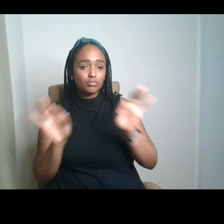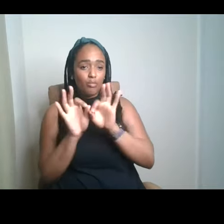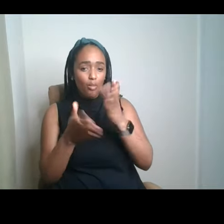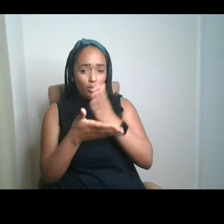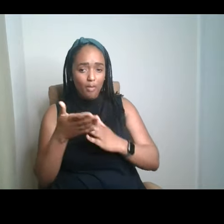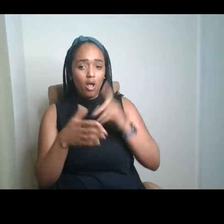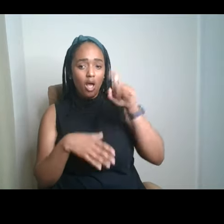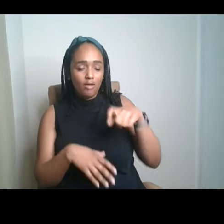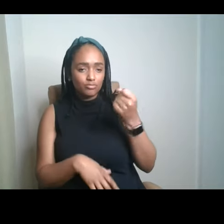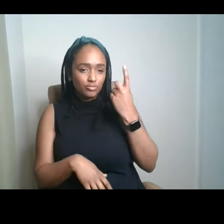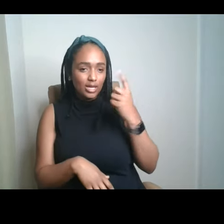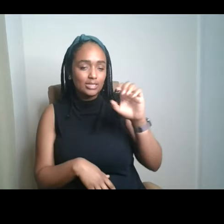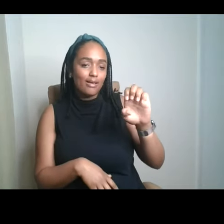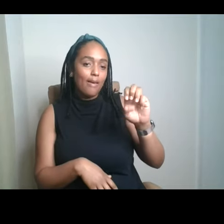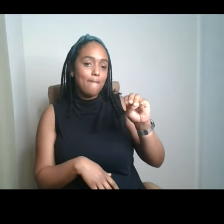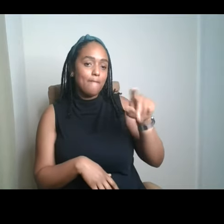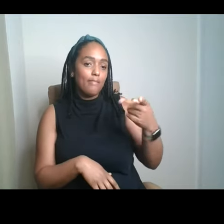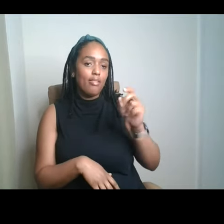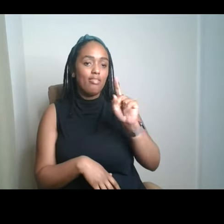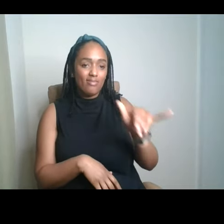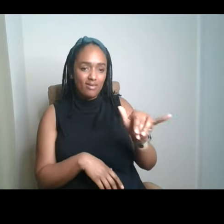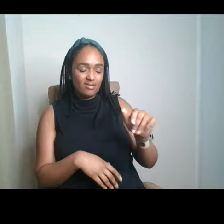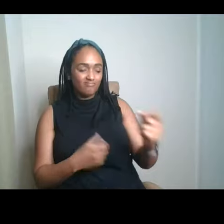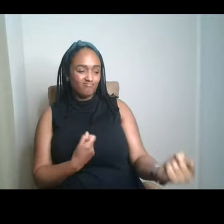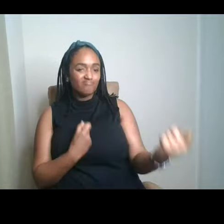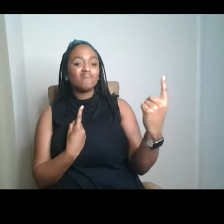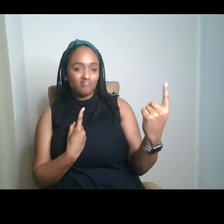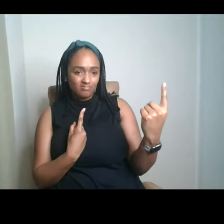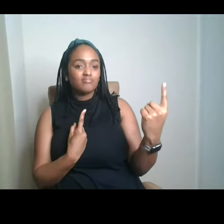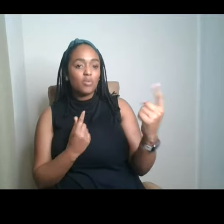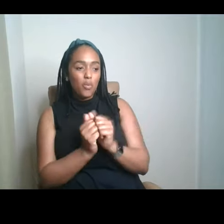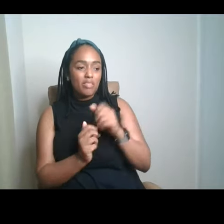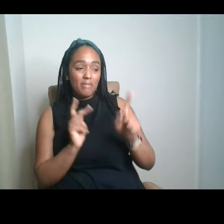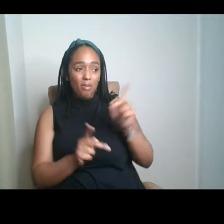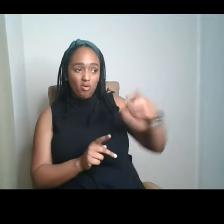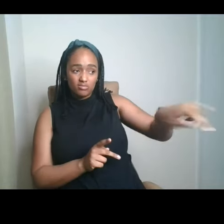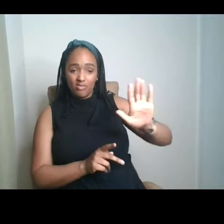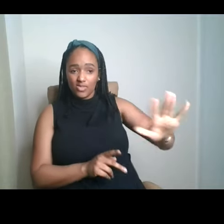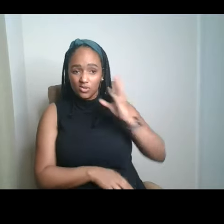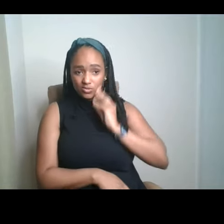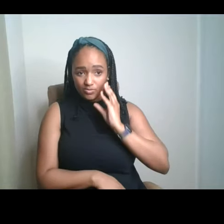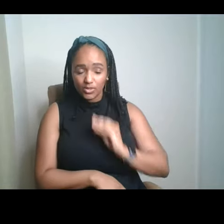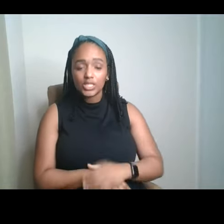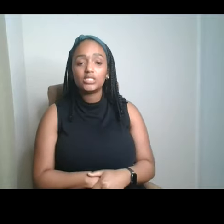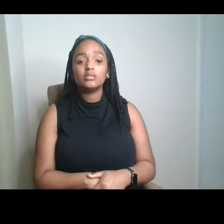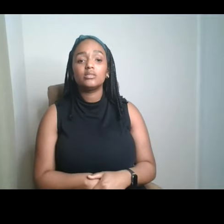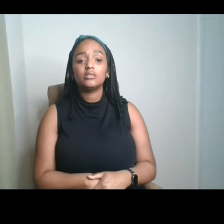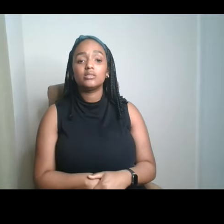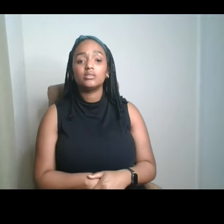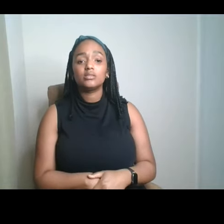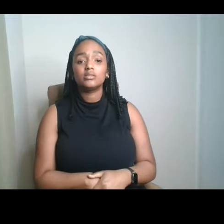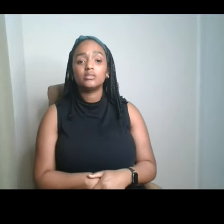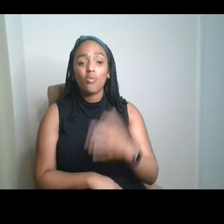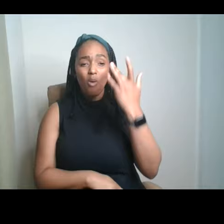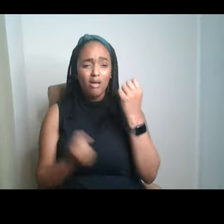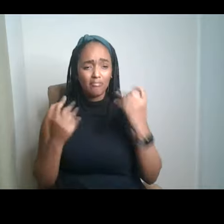people who are experiencing these things, and you have to empathize with the people who have to always be in fear of something happening